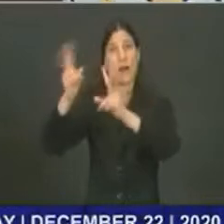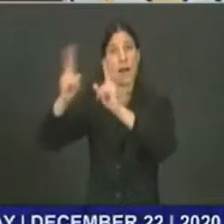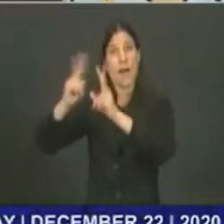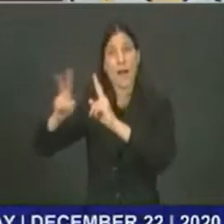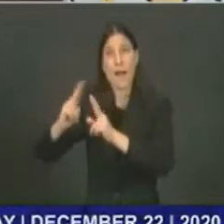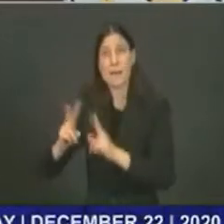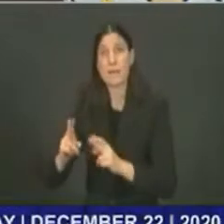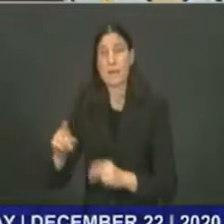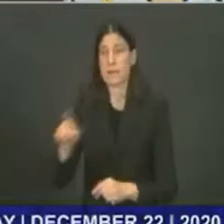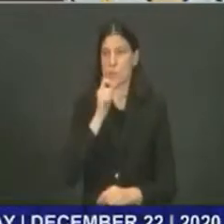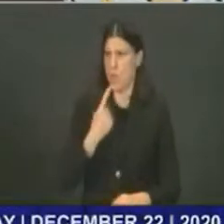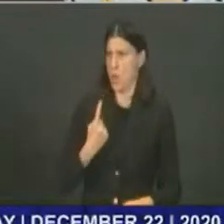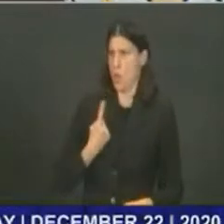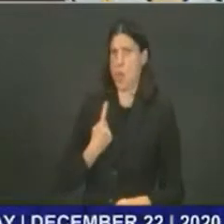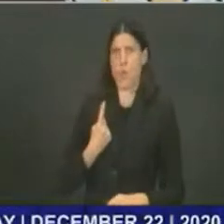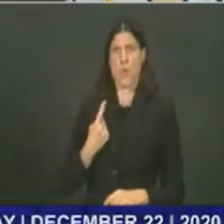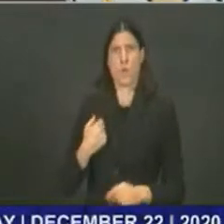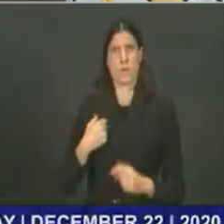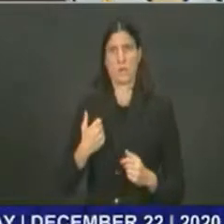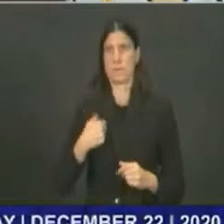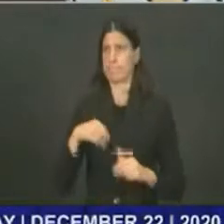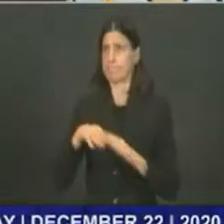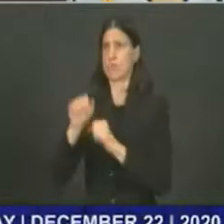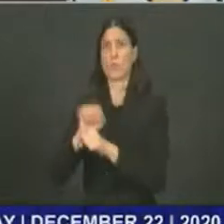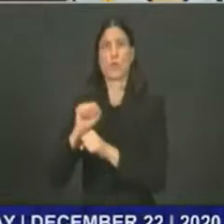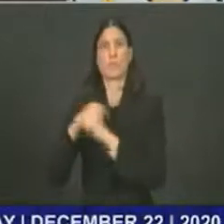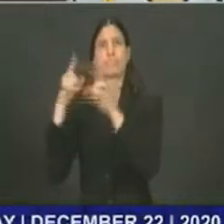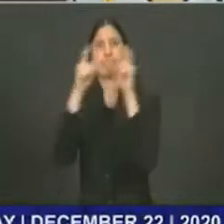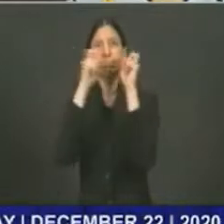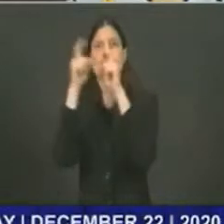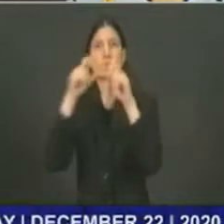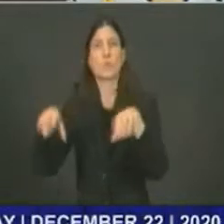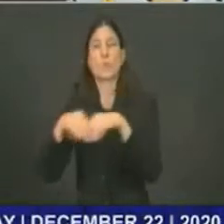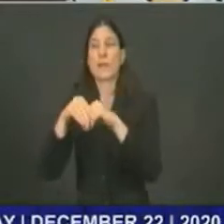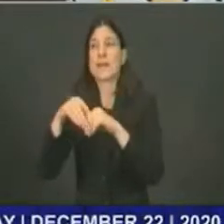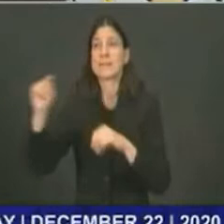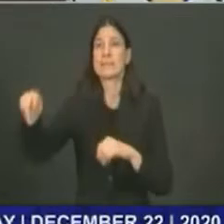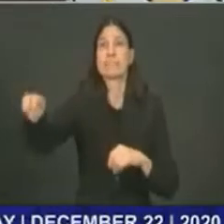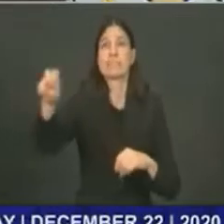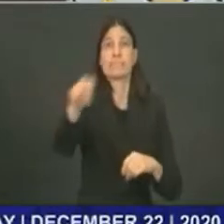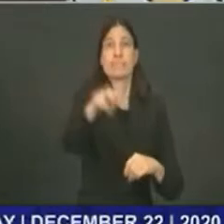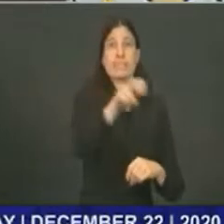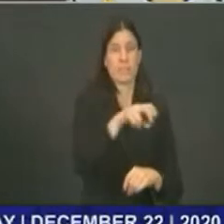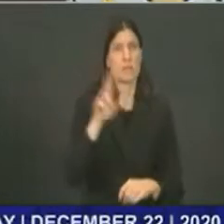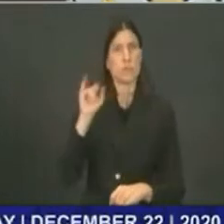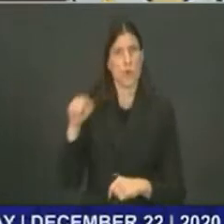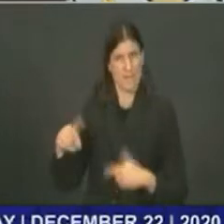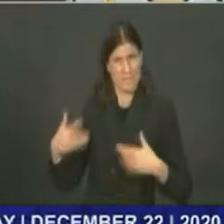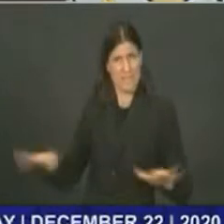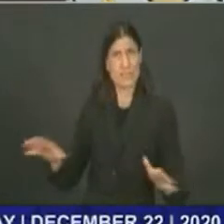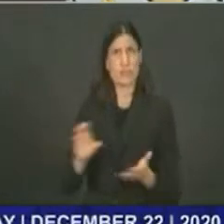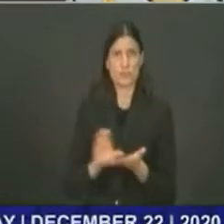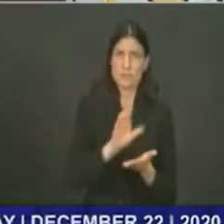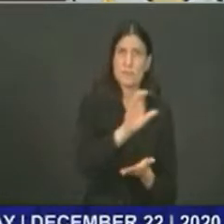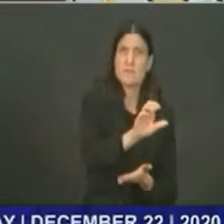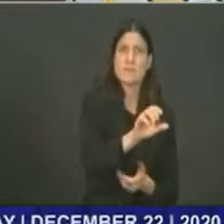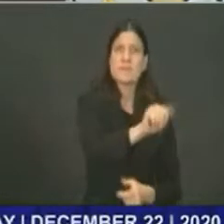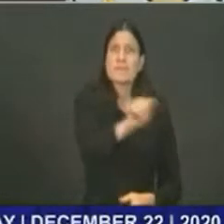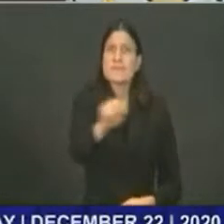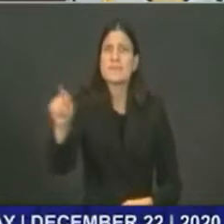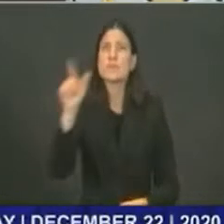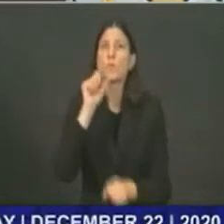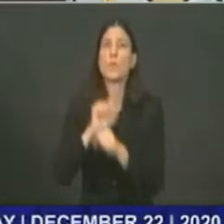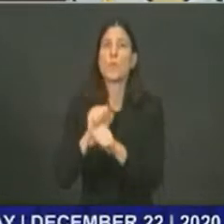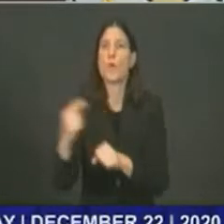Rhode Island stands out among states that have, in the midst of those restrictions, nonetheless found the way to provide